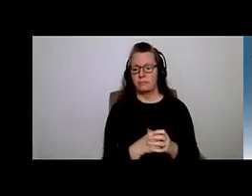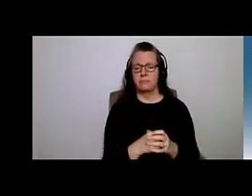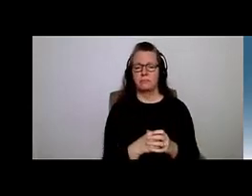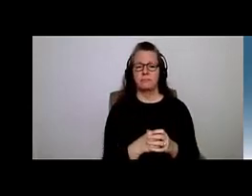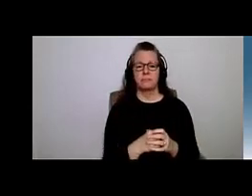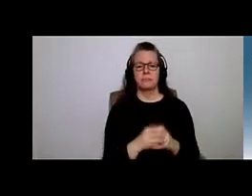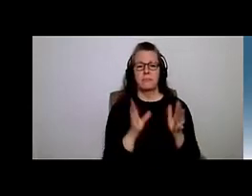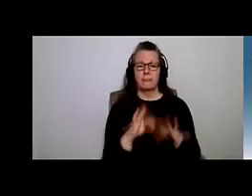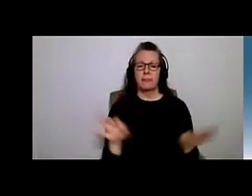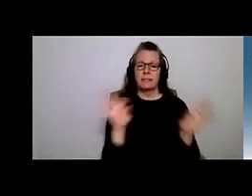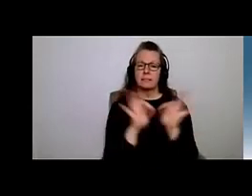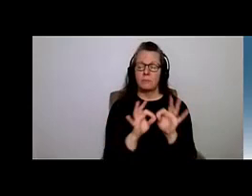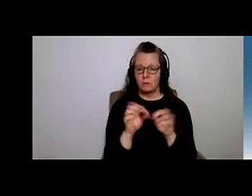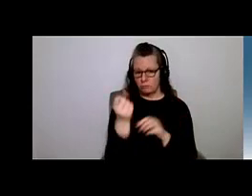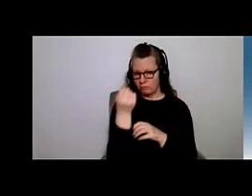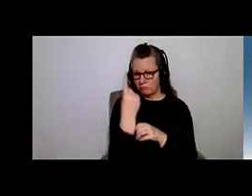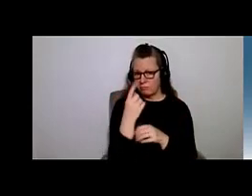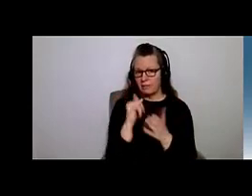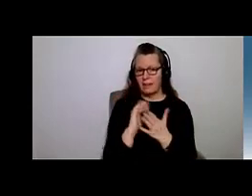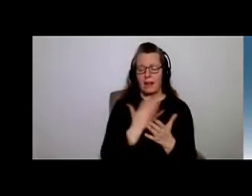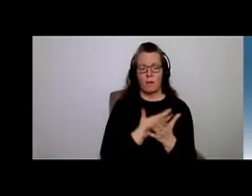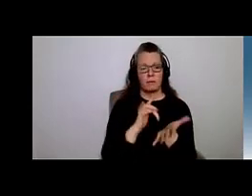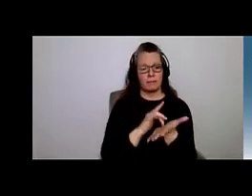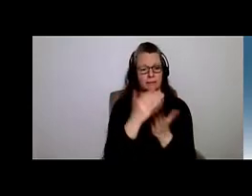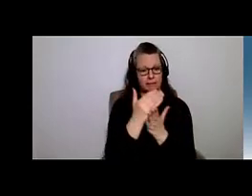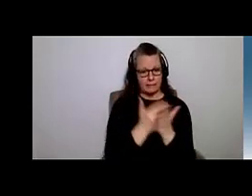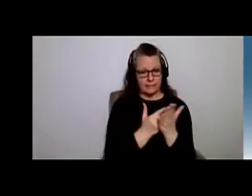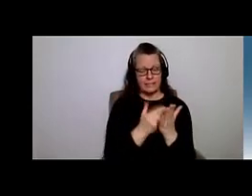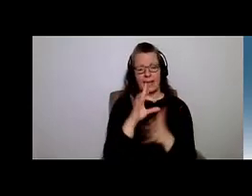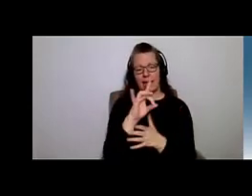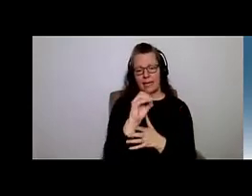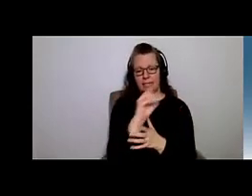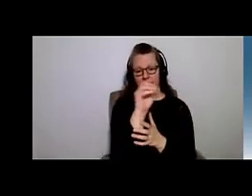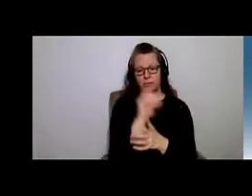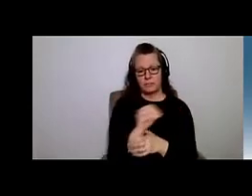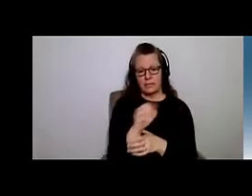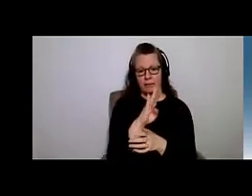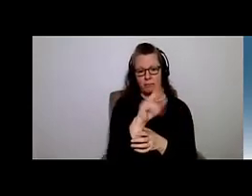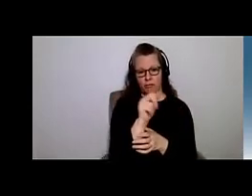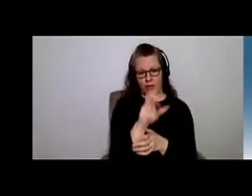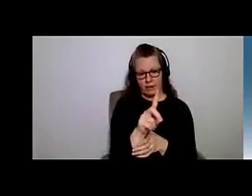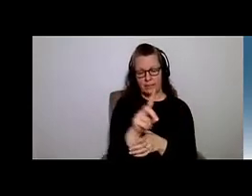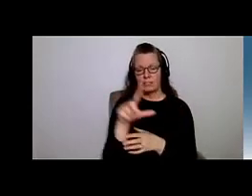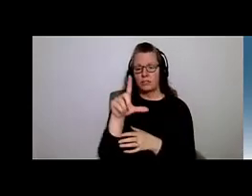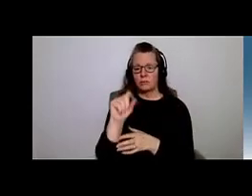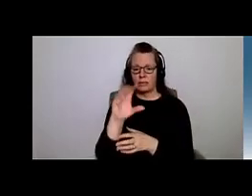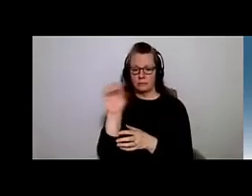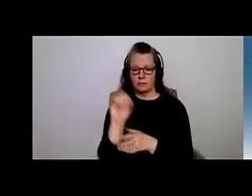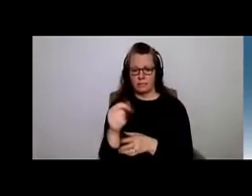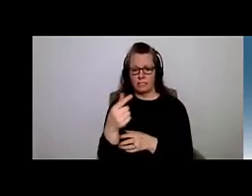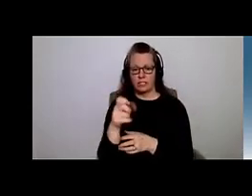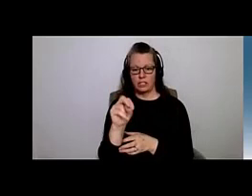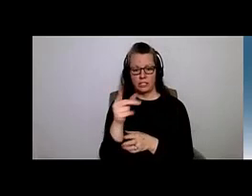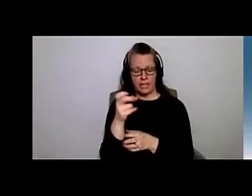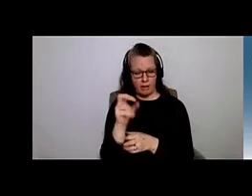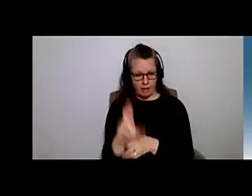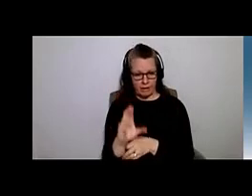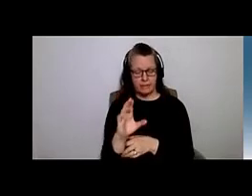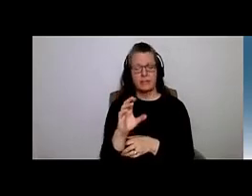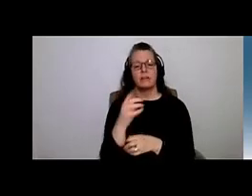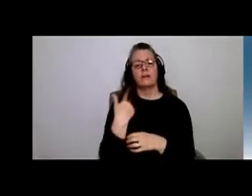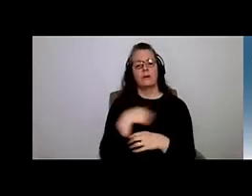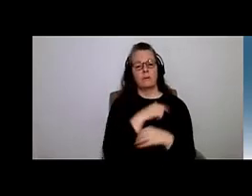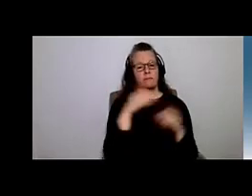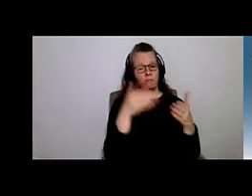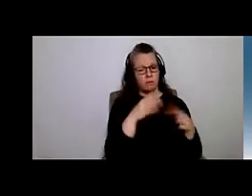It's important to note that our drug list is 80% brand and 20% generic. And we've generally focused on brands, but we have found that